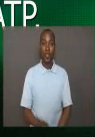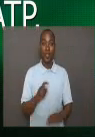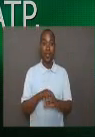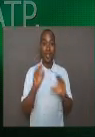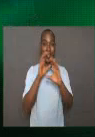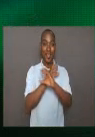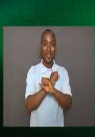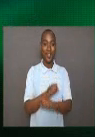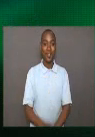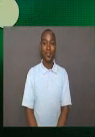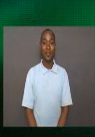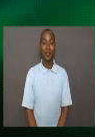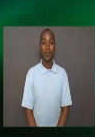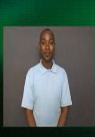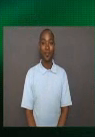Time's up.